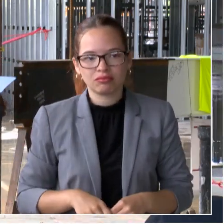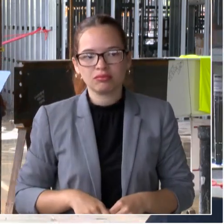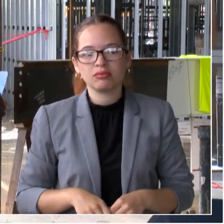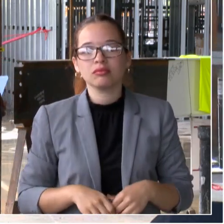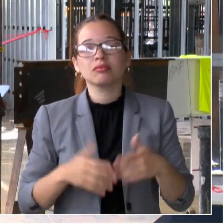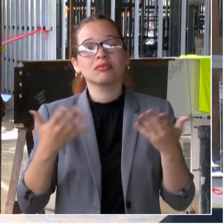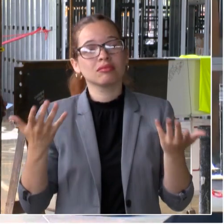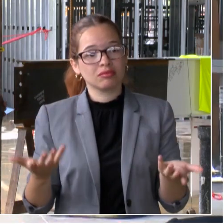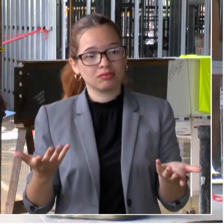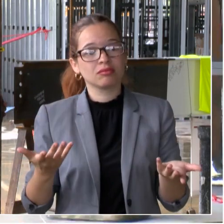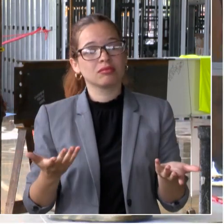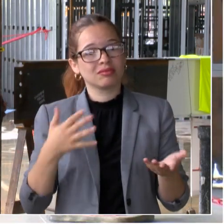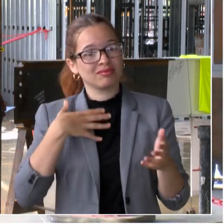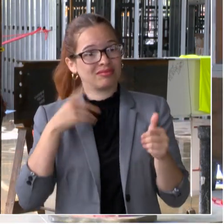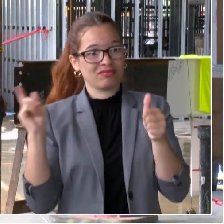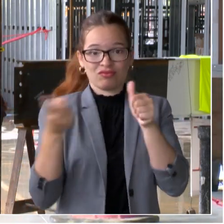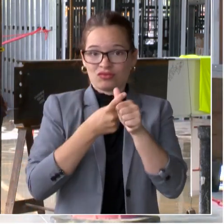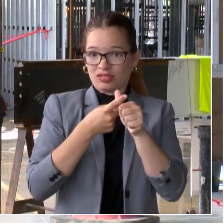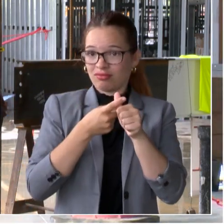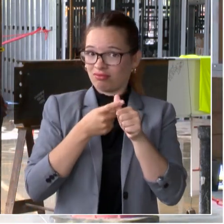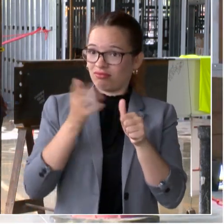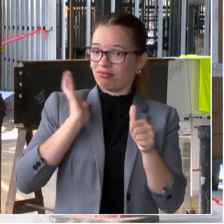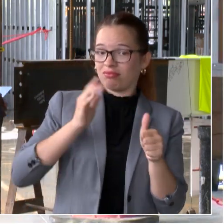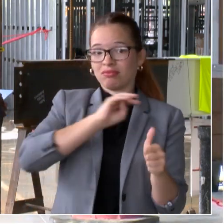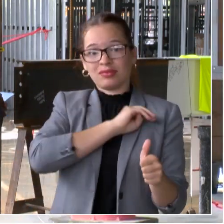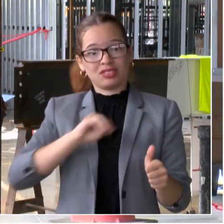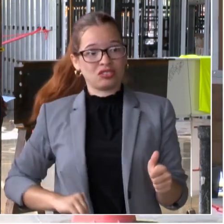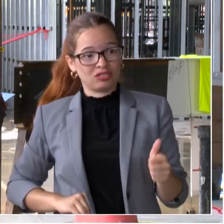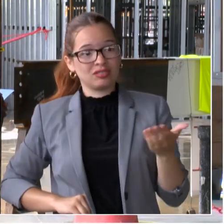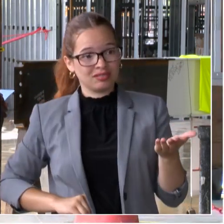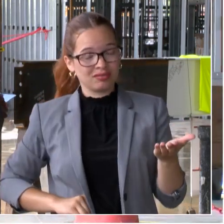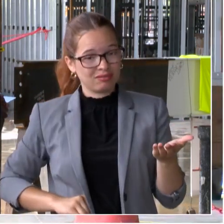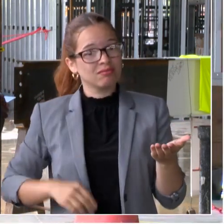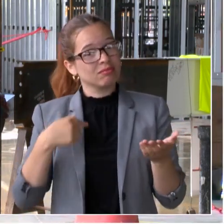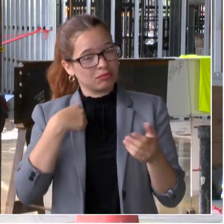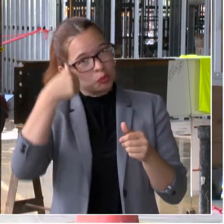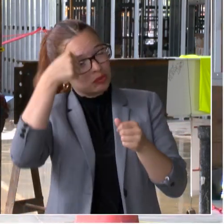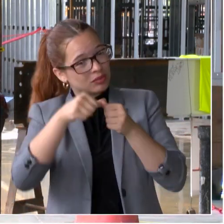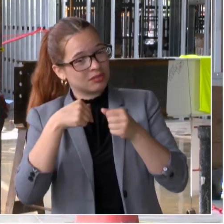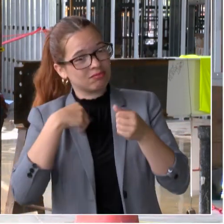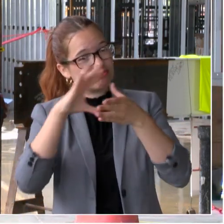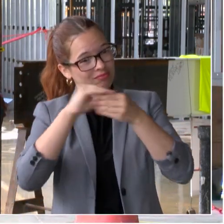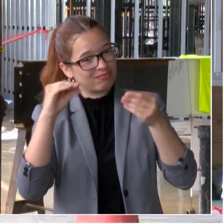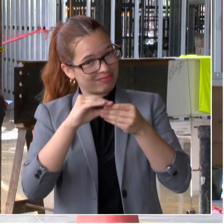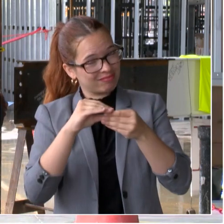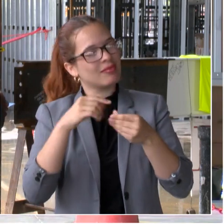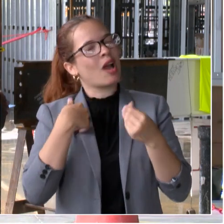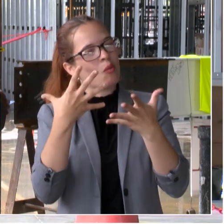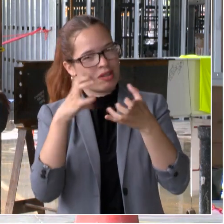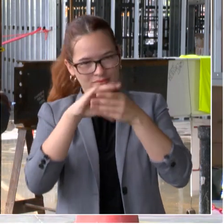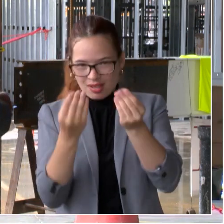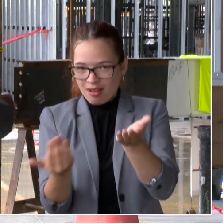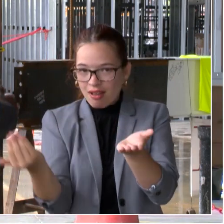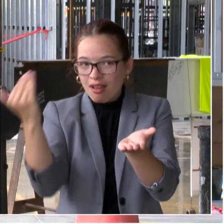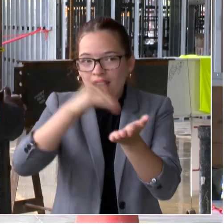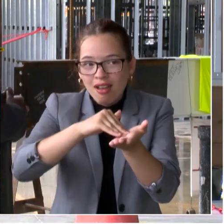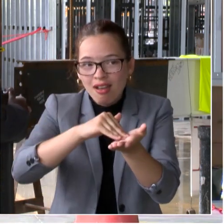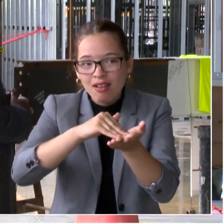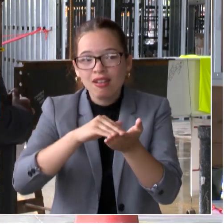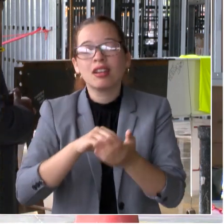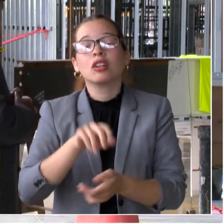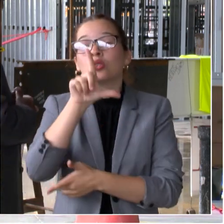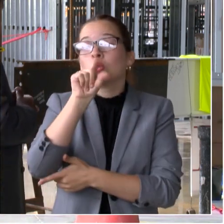our pediatricians from Children's. The hospital is a promise I made in my very first